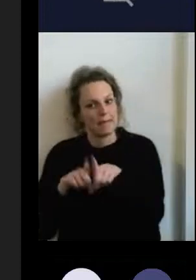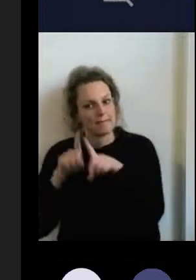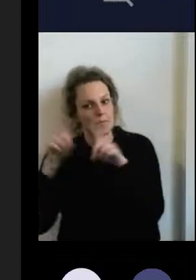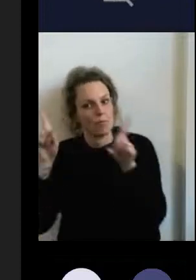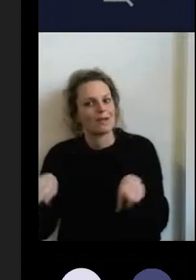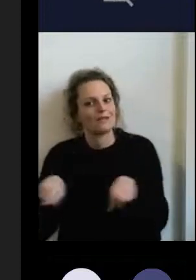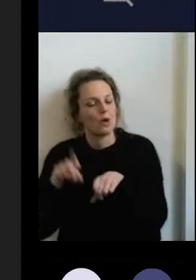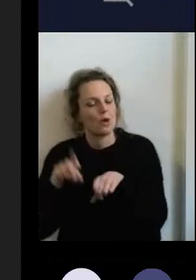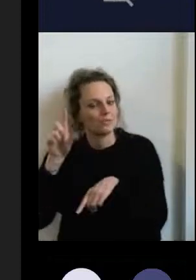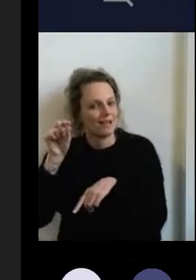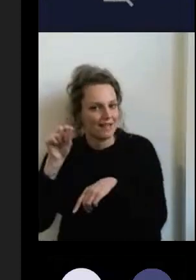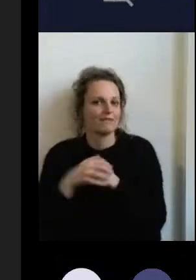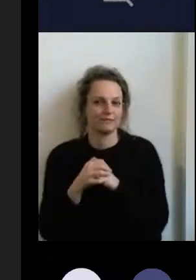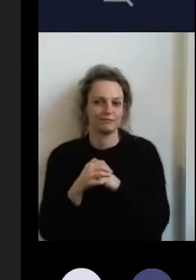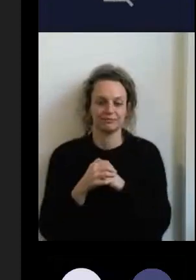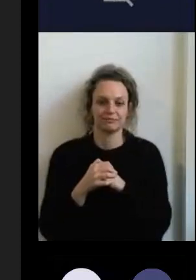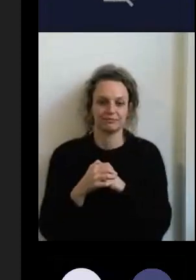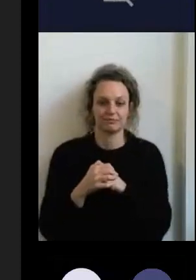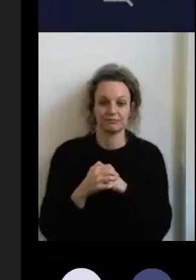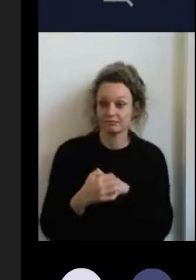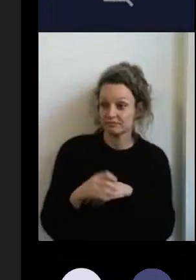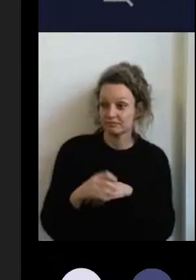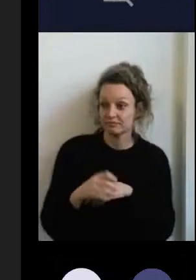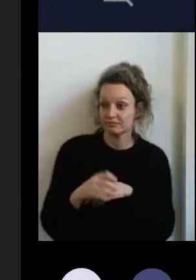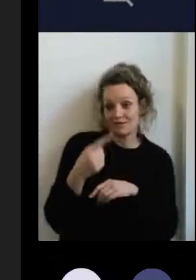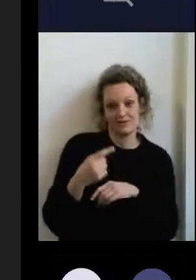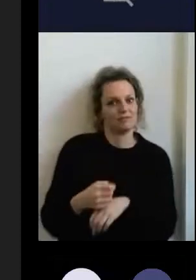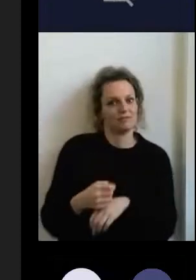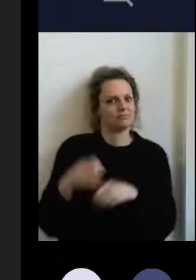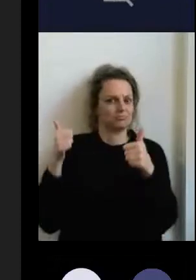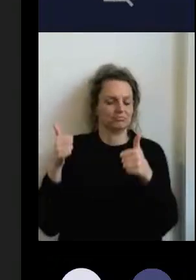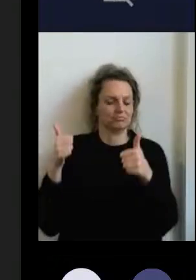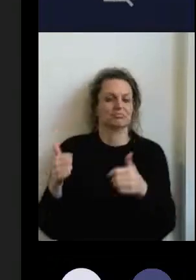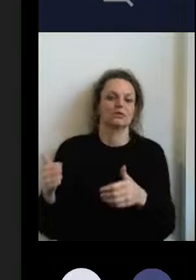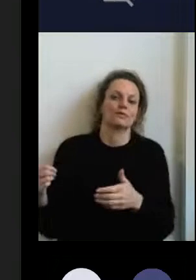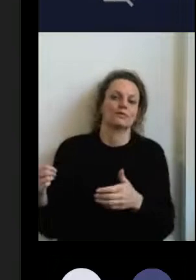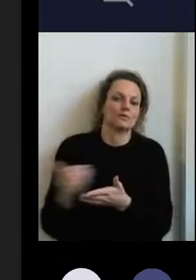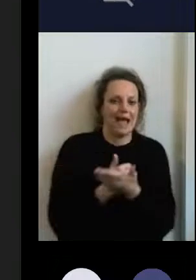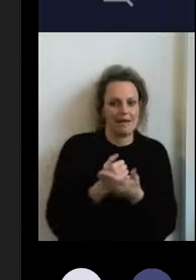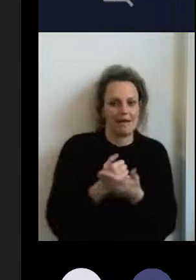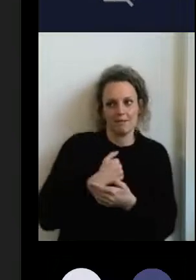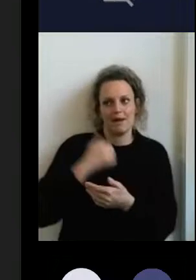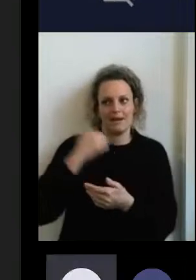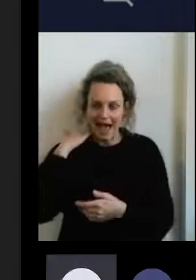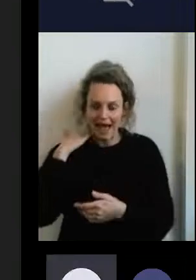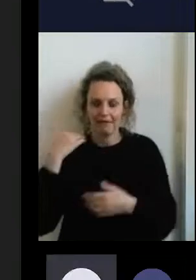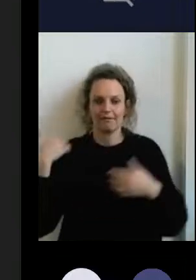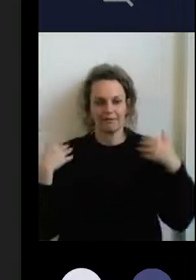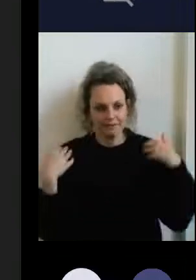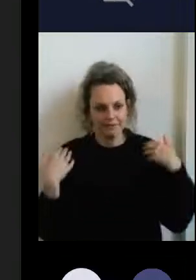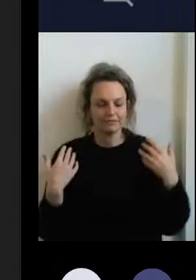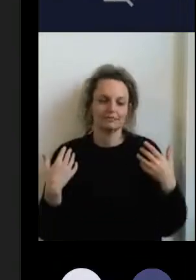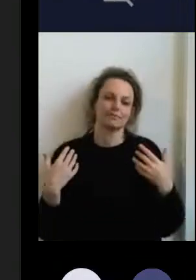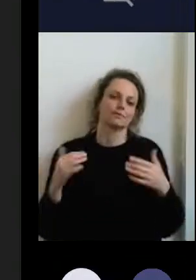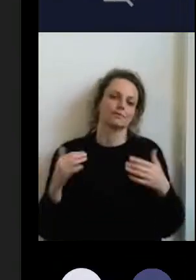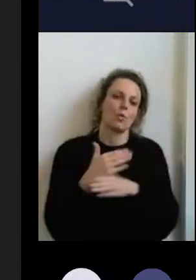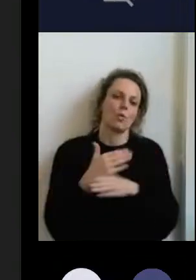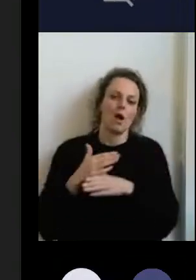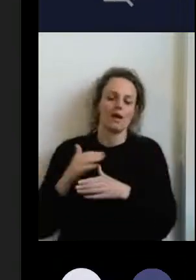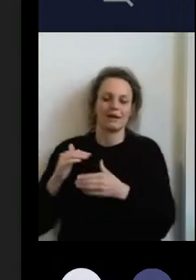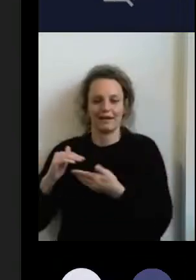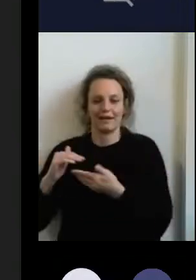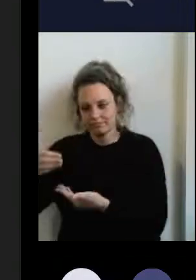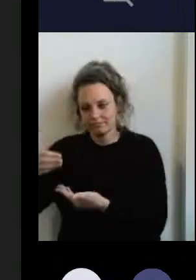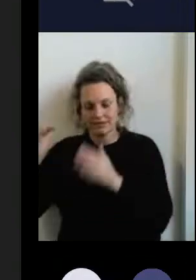some parts of my neck and shoulders and everything else as we're sat, and because we're not, we're working at home more, we're not moving around